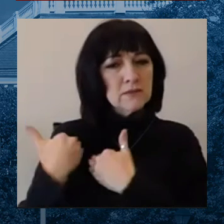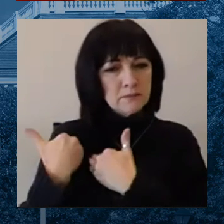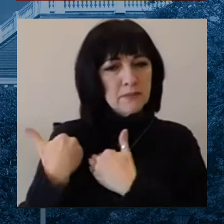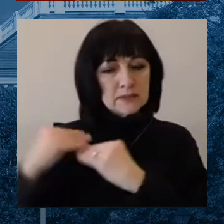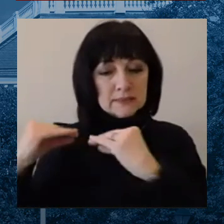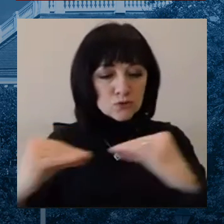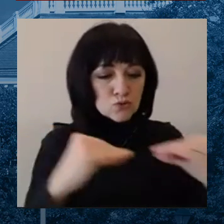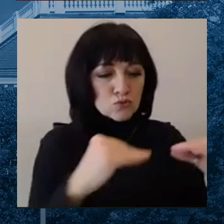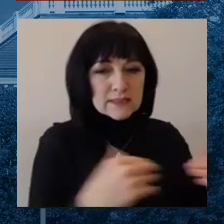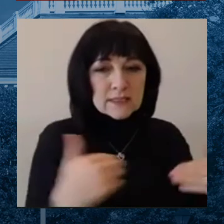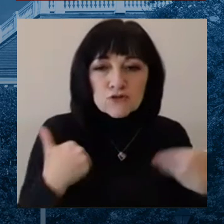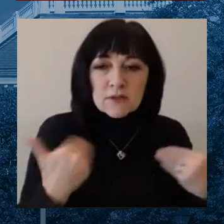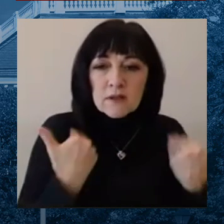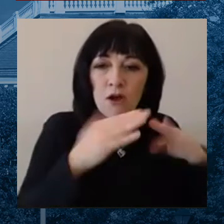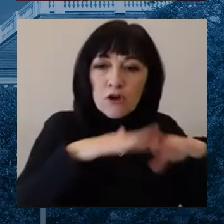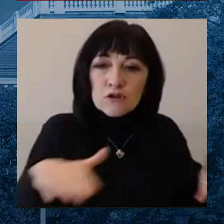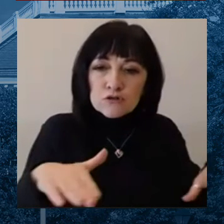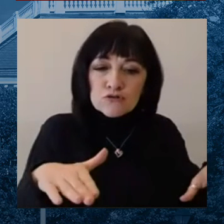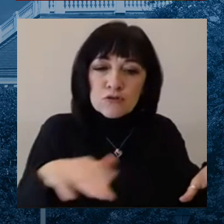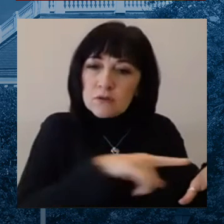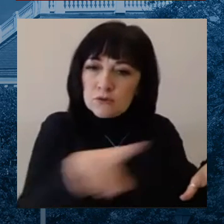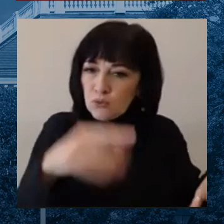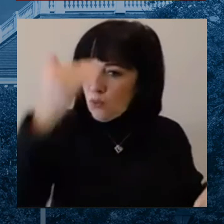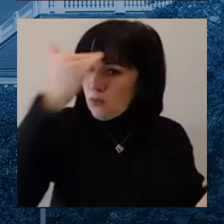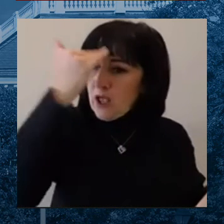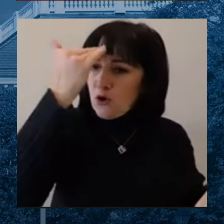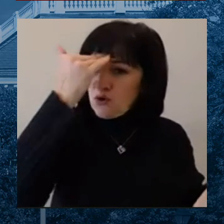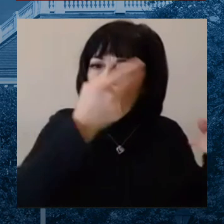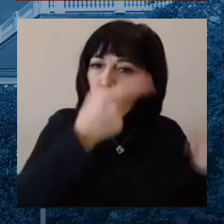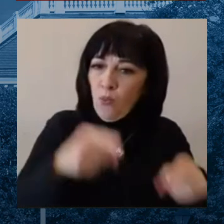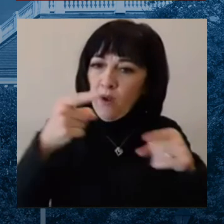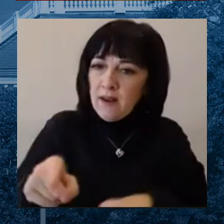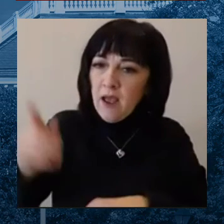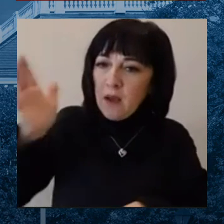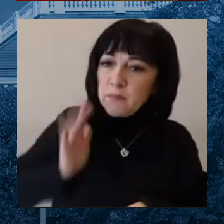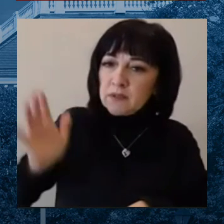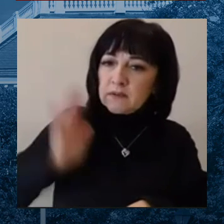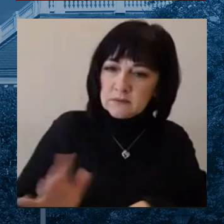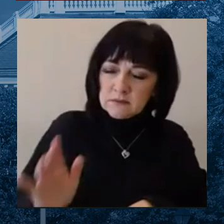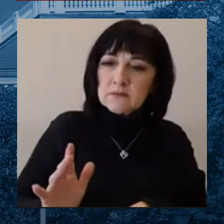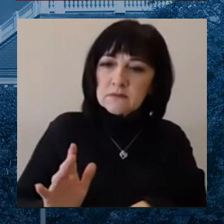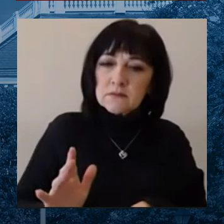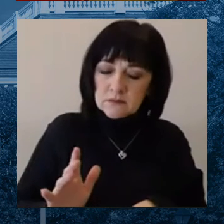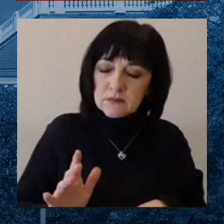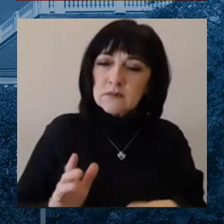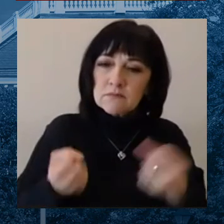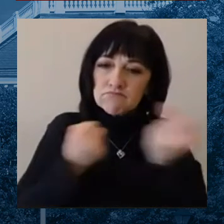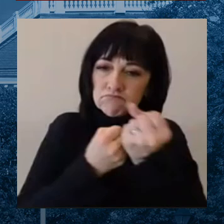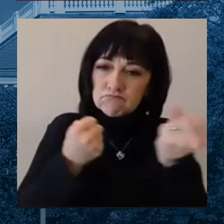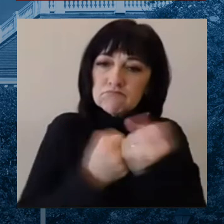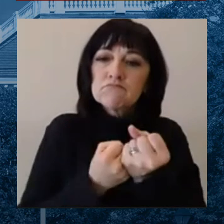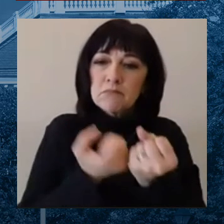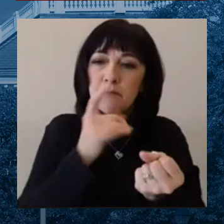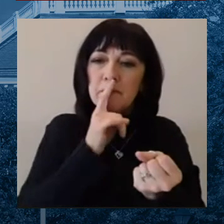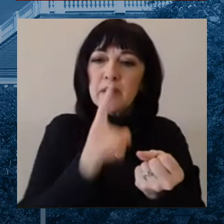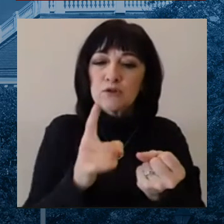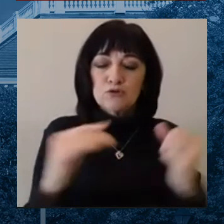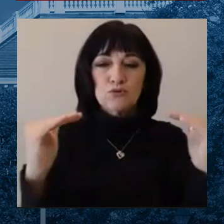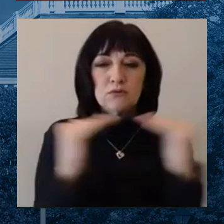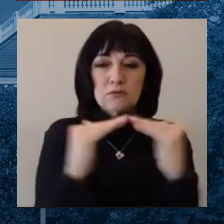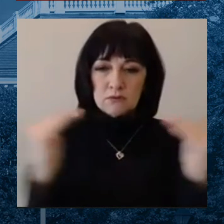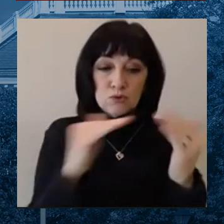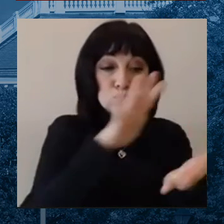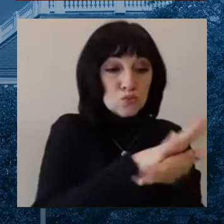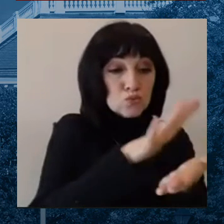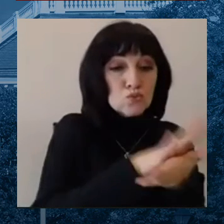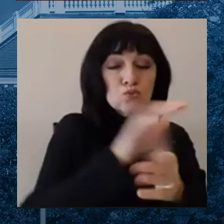generation about this important history and to promote equality and acceptance in our schools, our workplaces, and